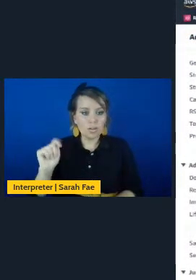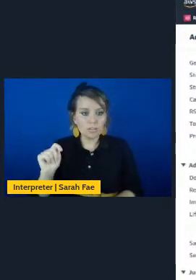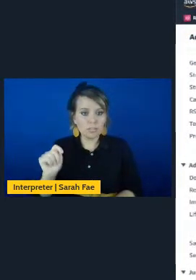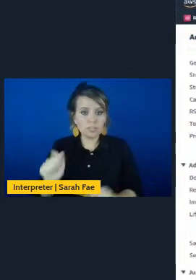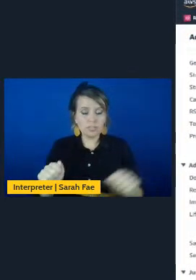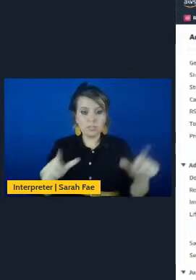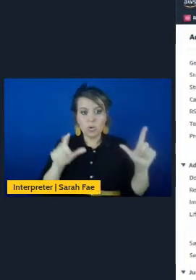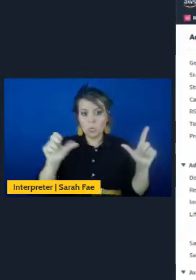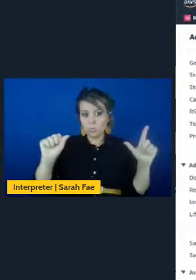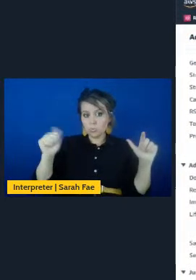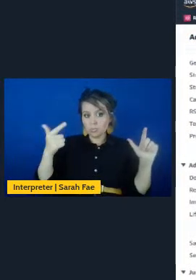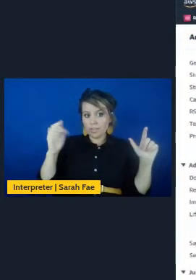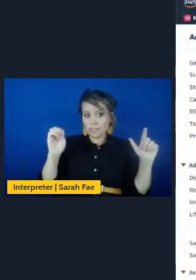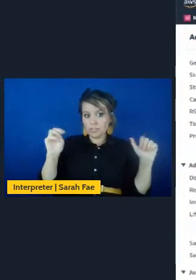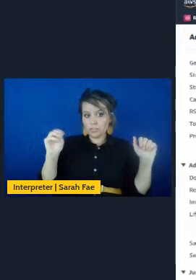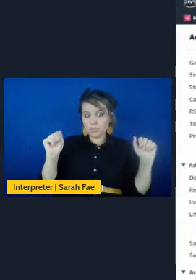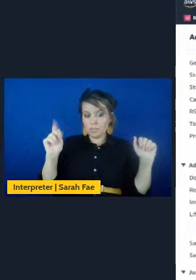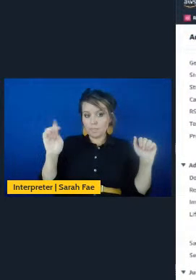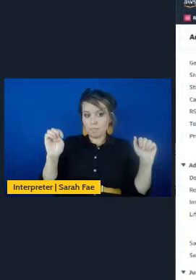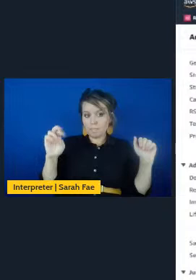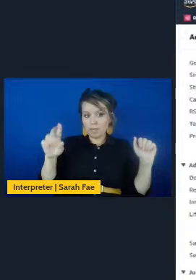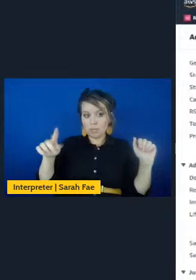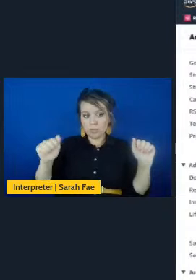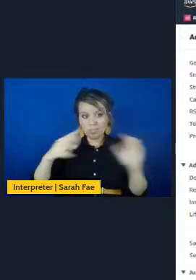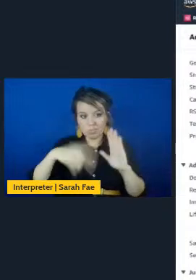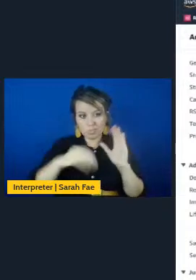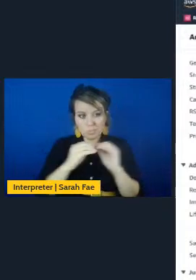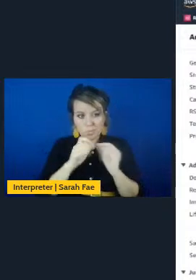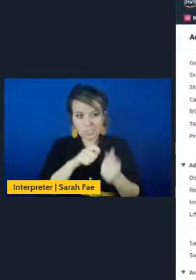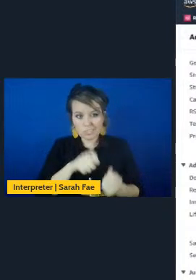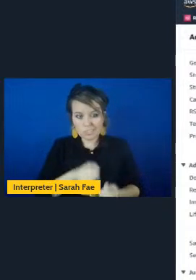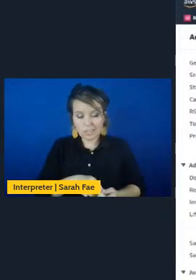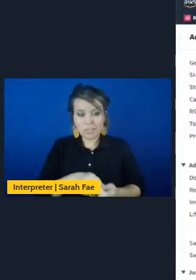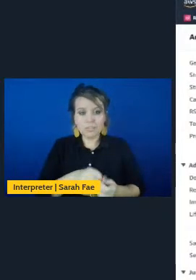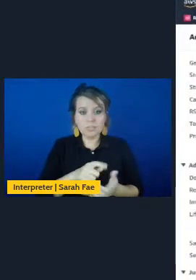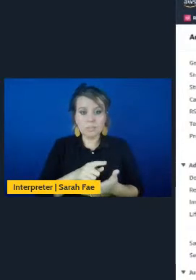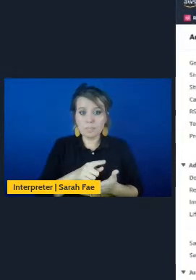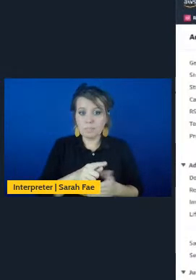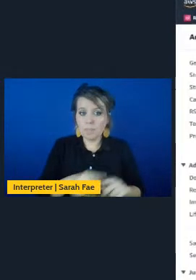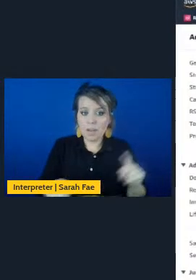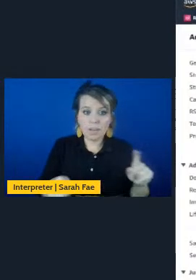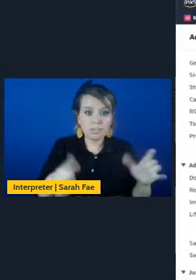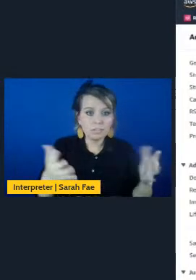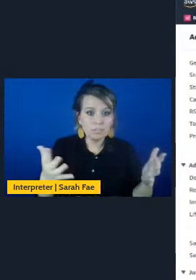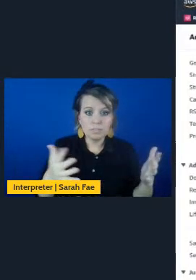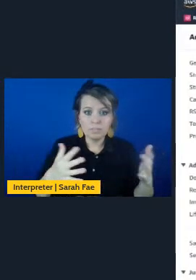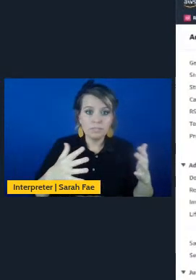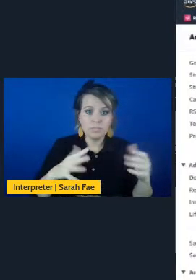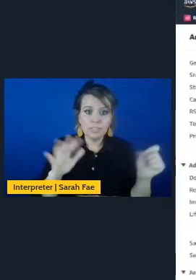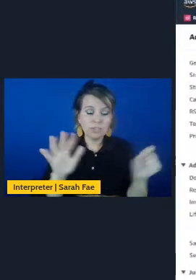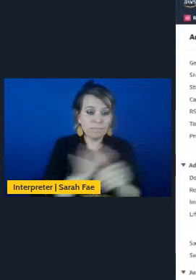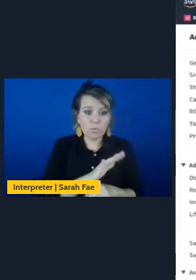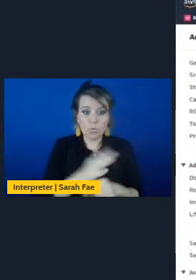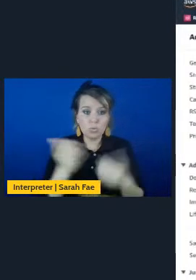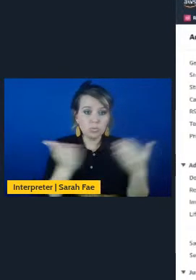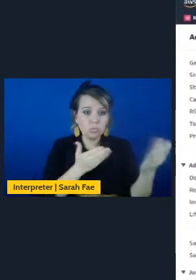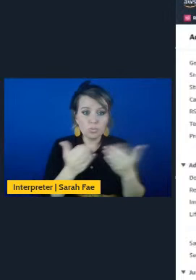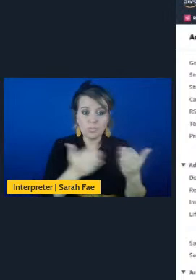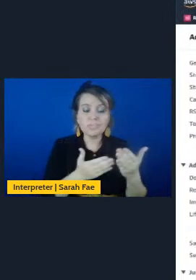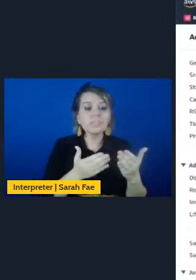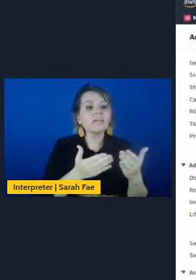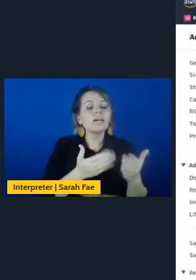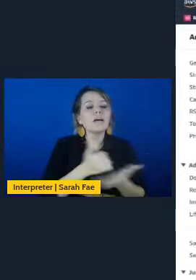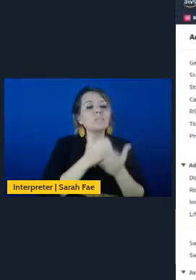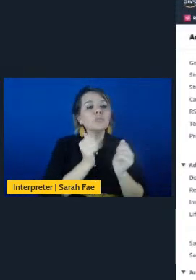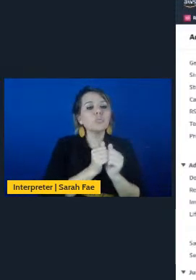AWS console, you can read more details about it. But basically, it's a fully managed service which helps you through the end-to-end life cycle of